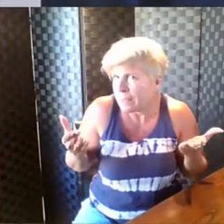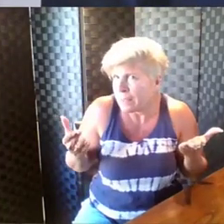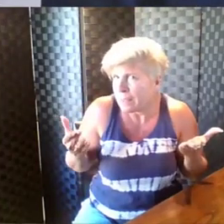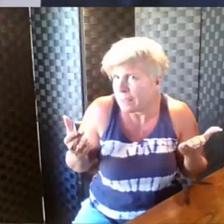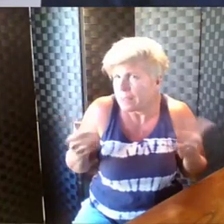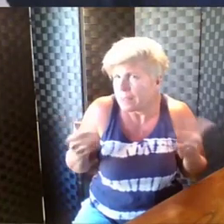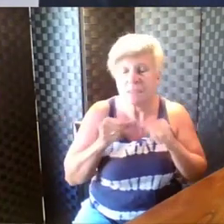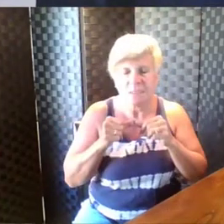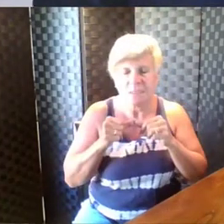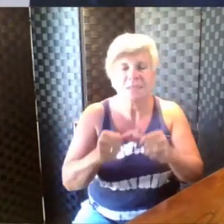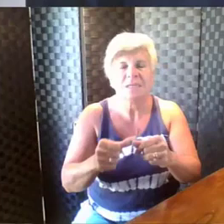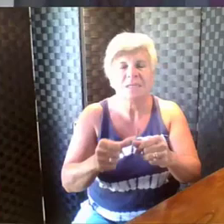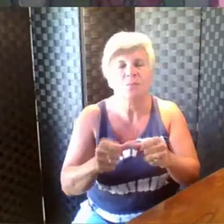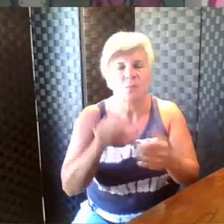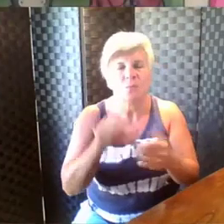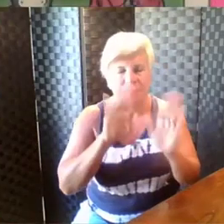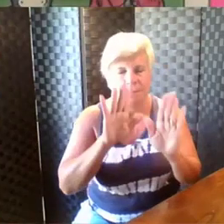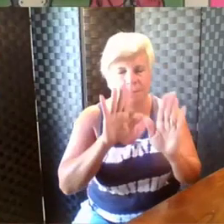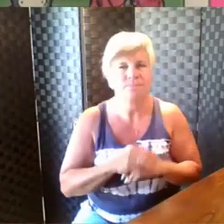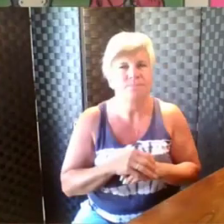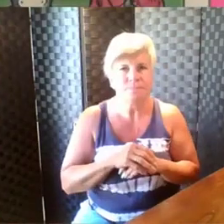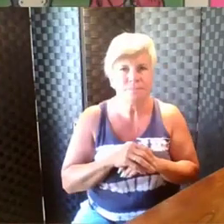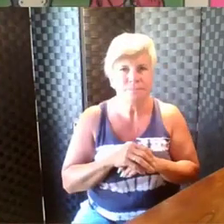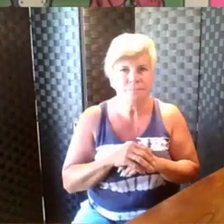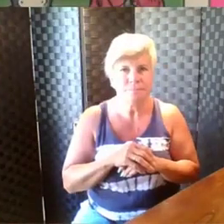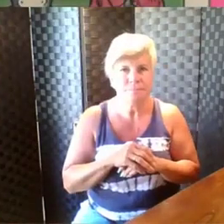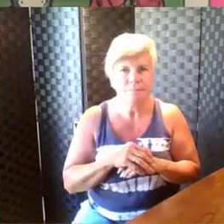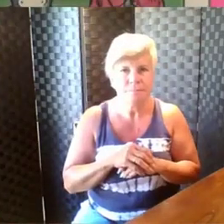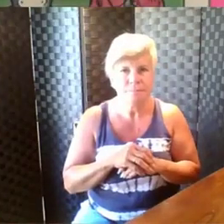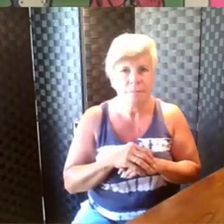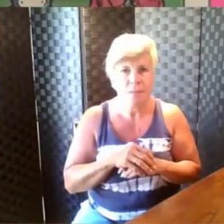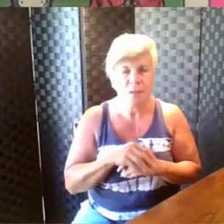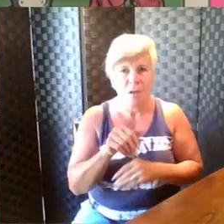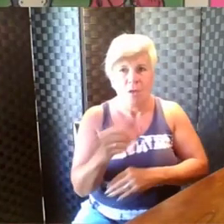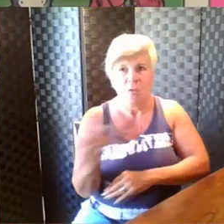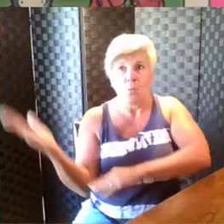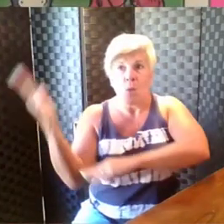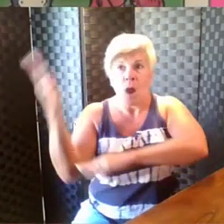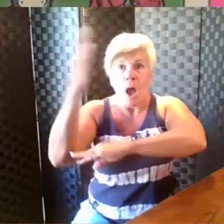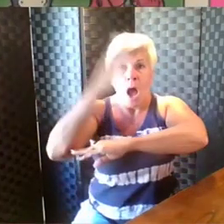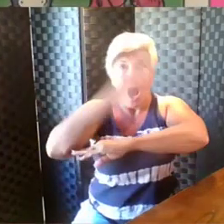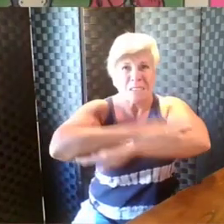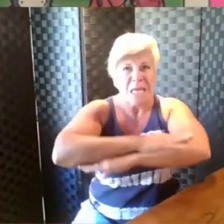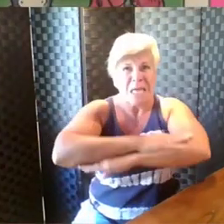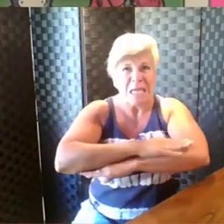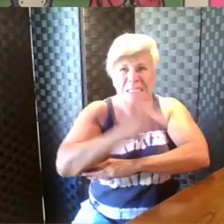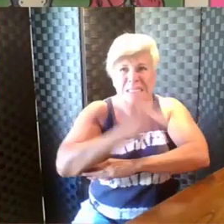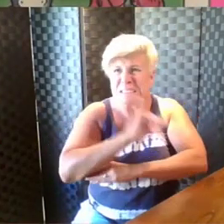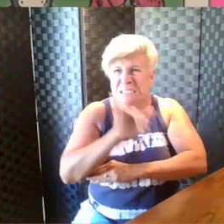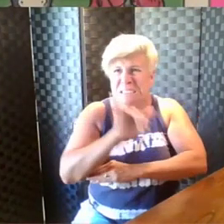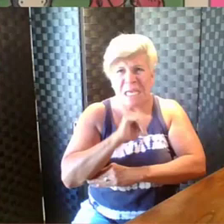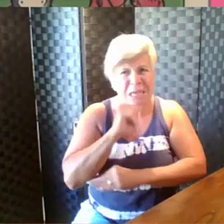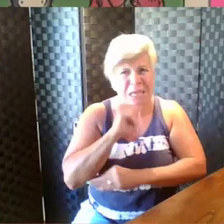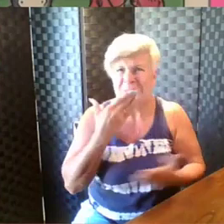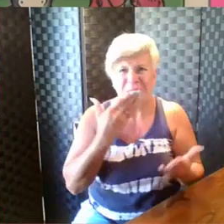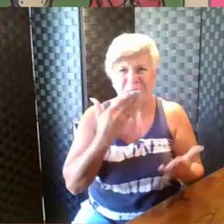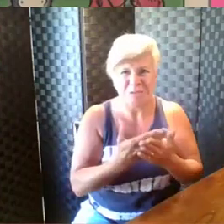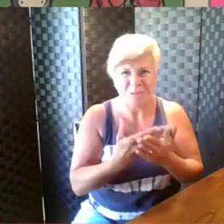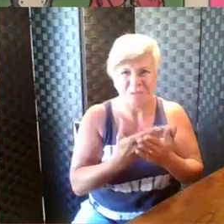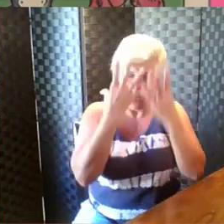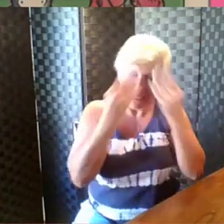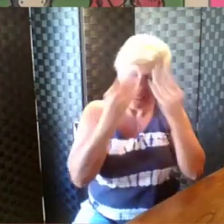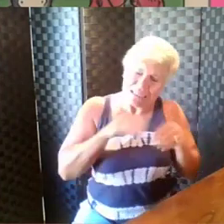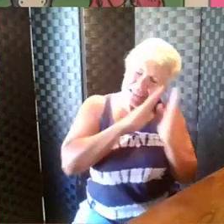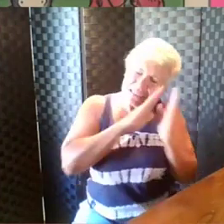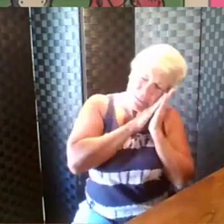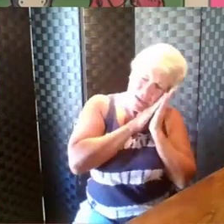Let's keep reading to find out what happens. The rest of the day was not much better. During nap time, Victoria